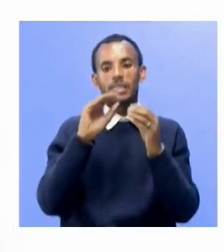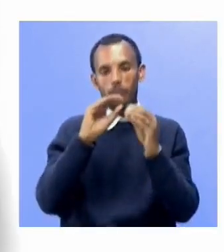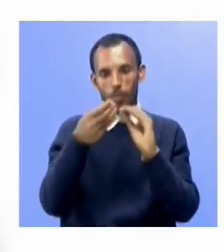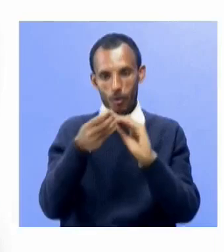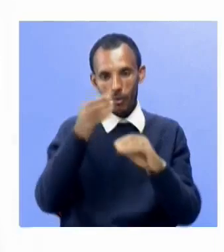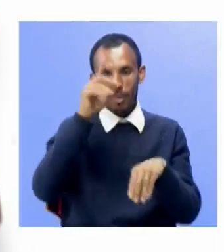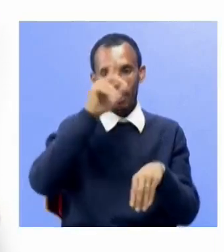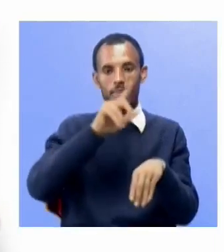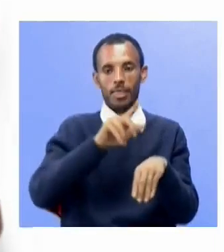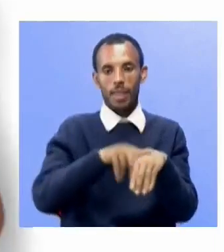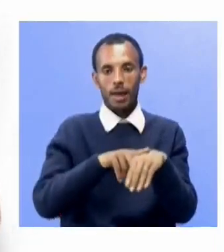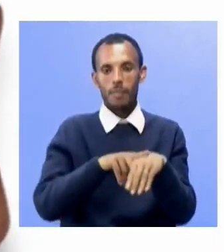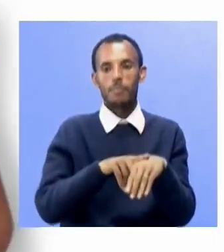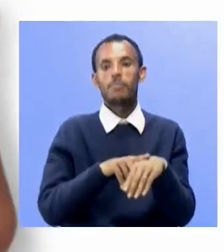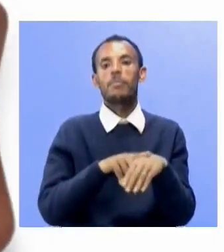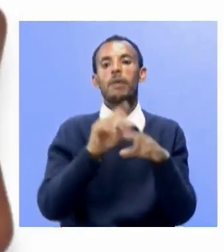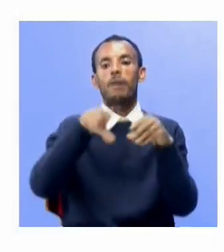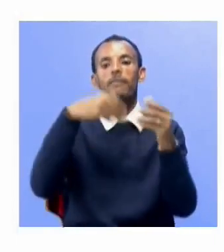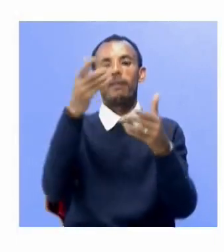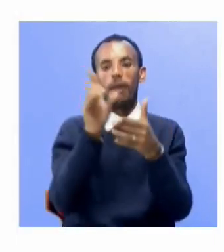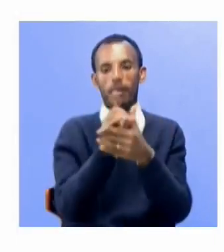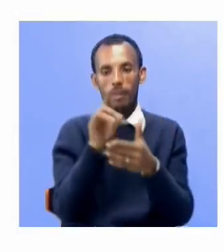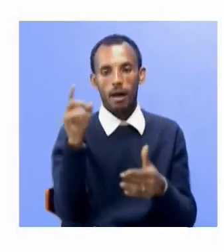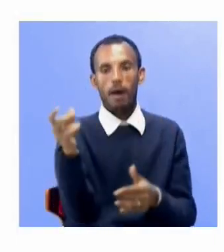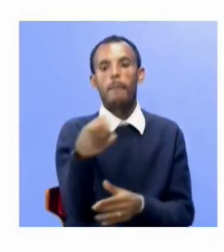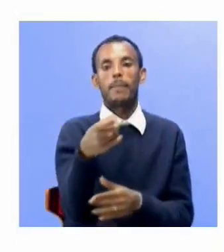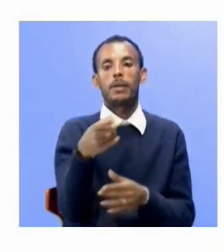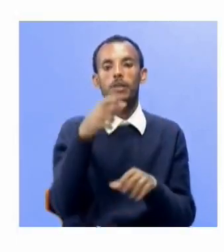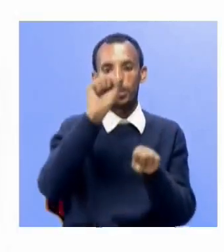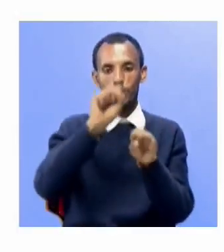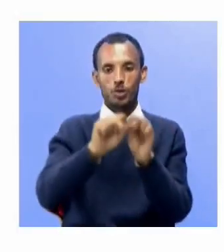data happens. So